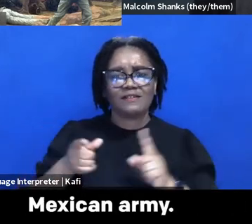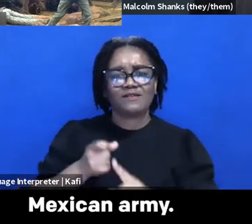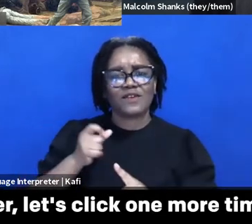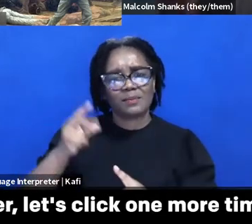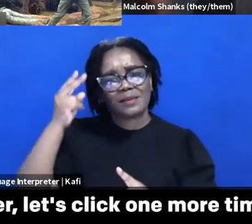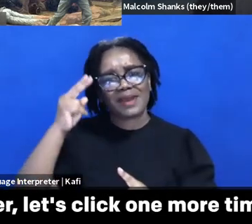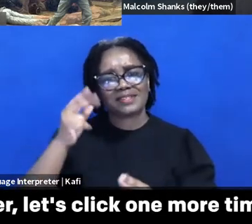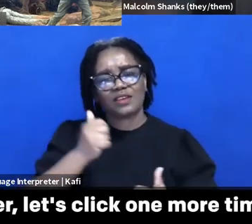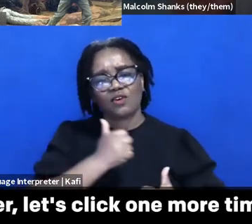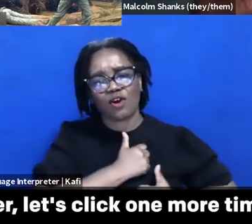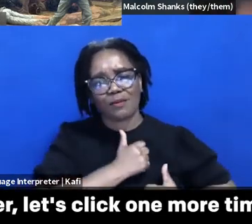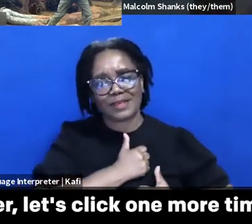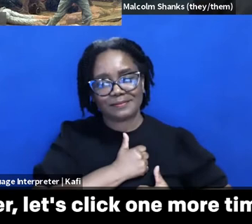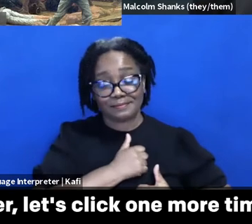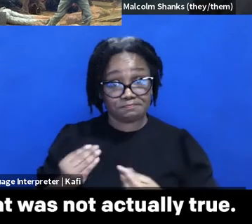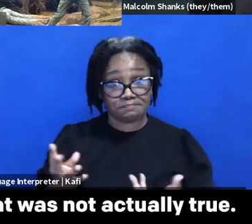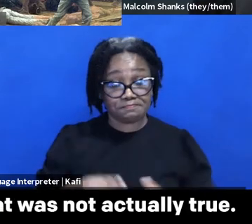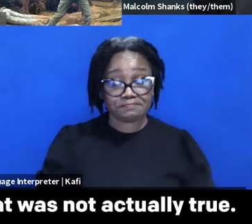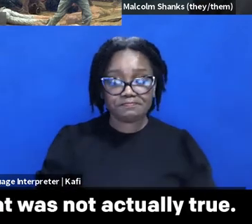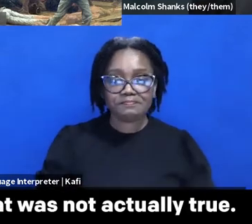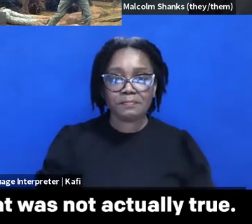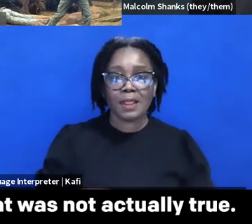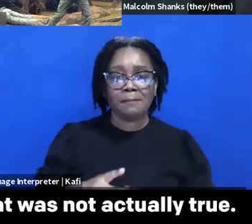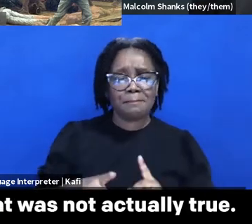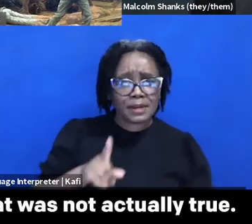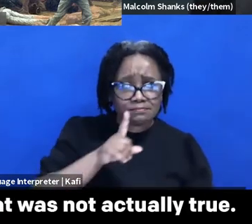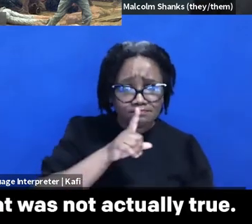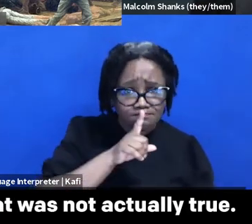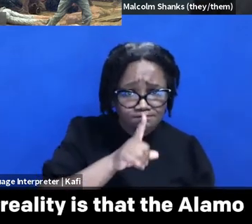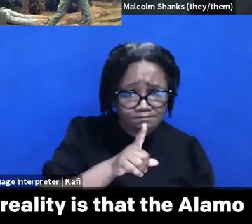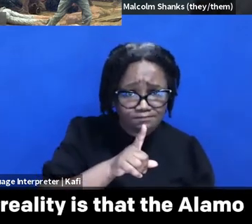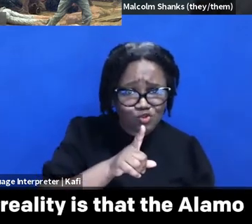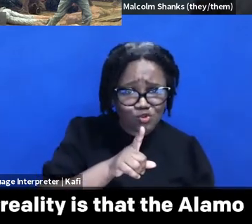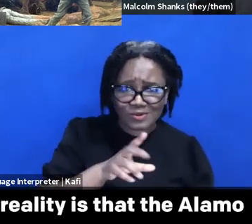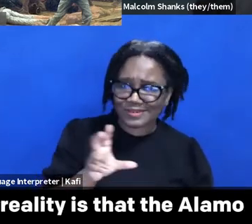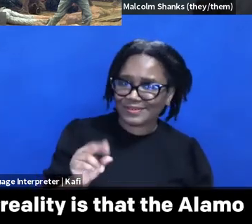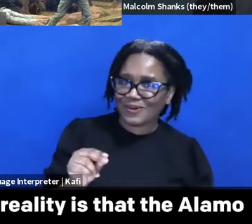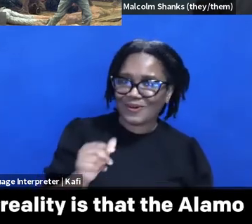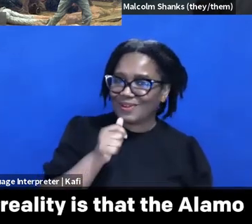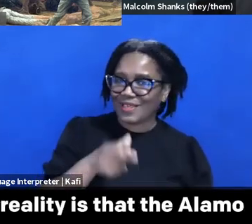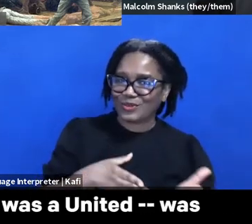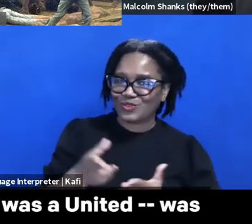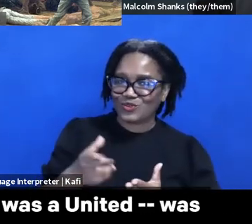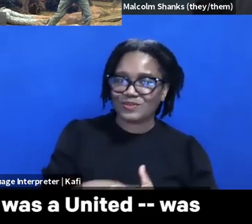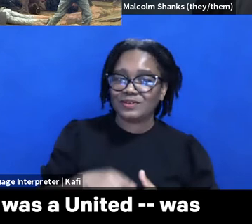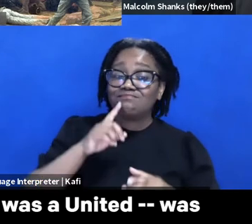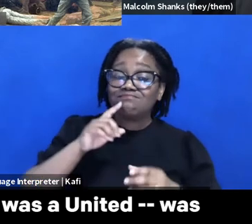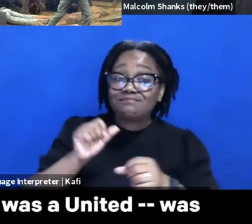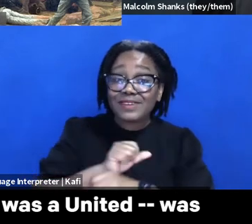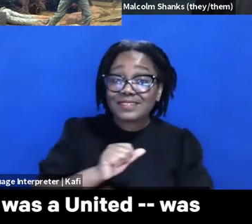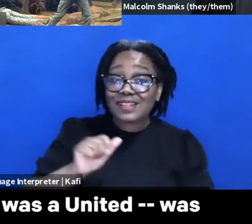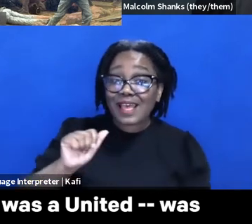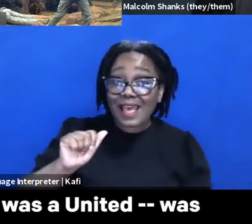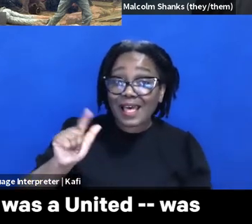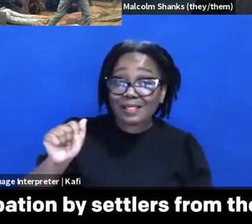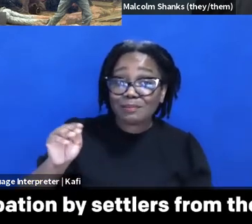army. However, let's click one more time. That was not actually true. The reality is that the Alamo was